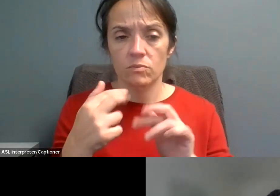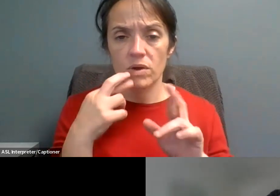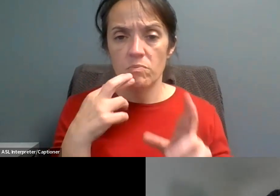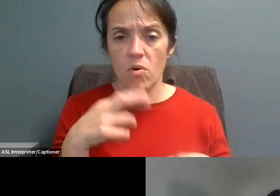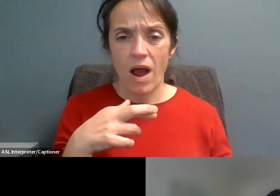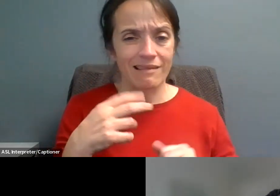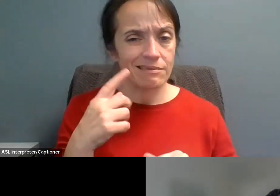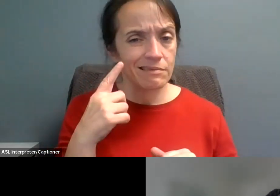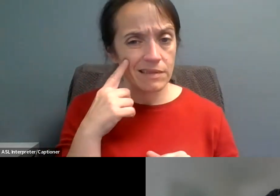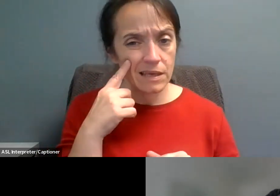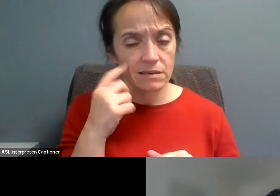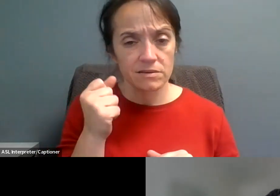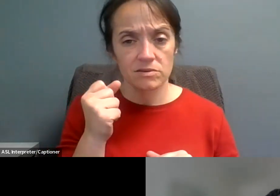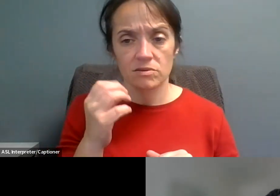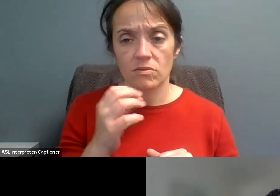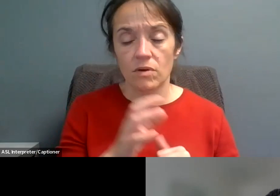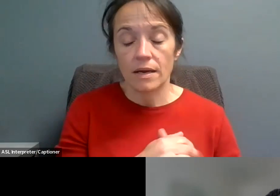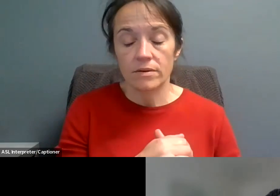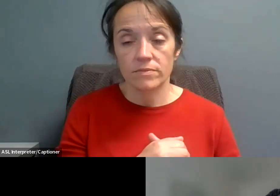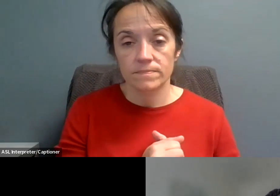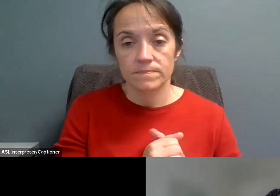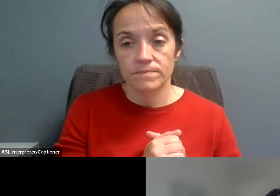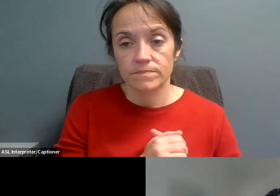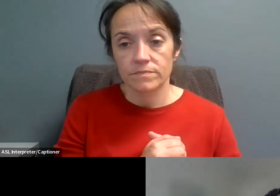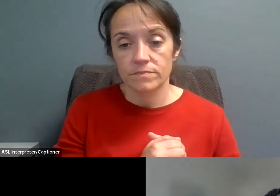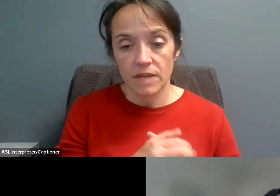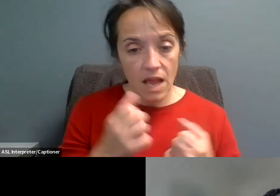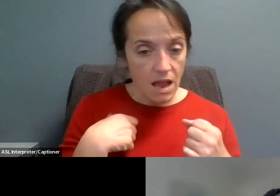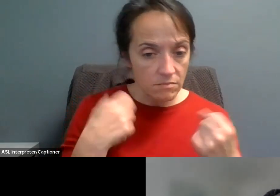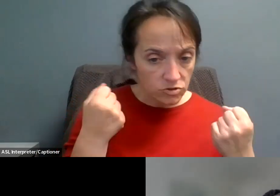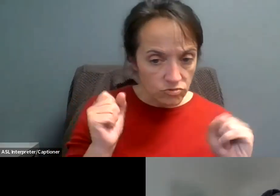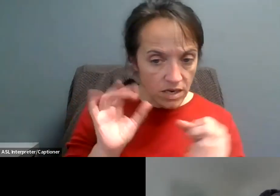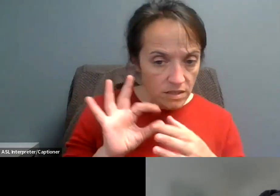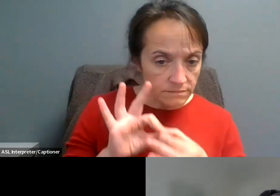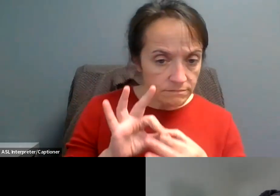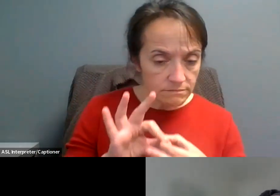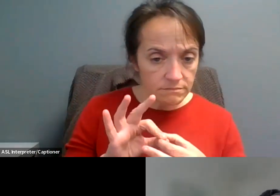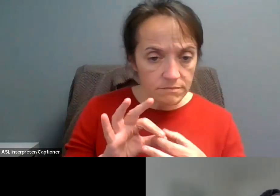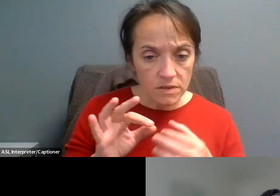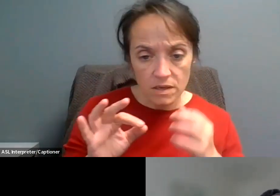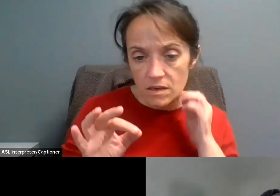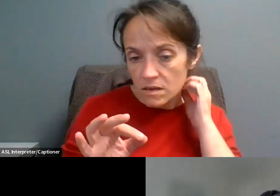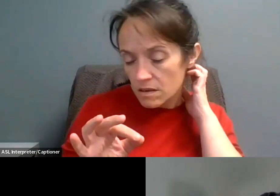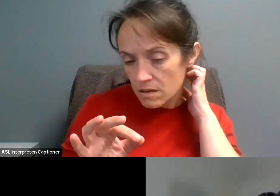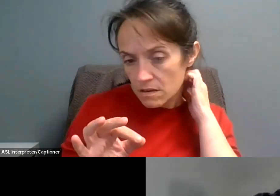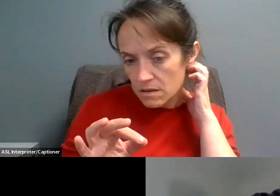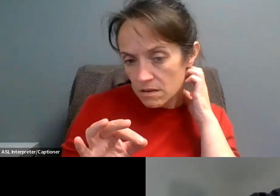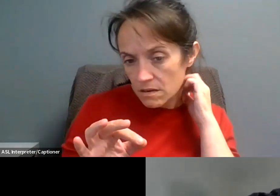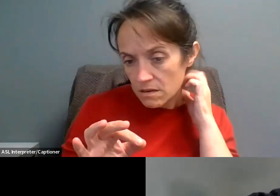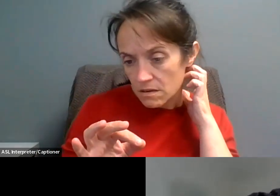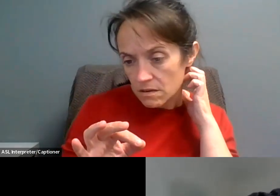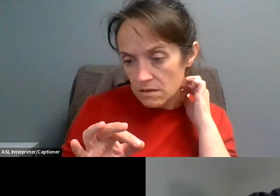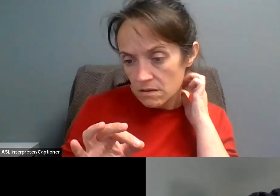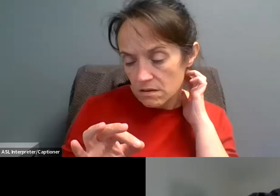Okay, thank you. I am trying to get through. There are a lot of good questions. Some are the same, so